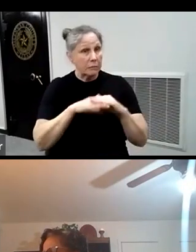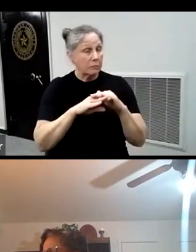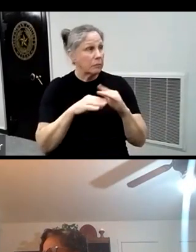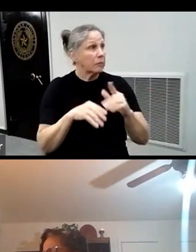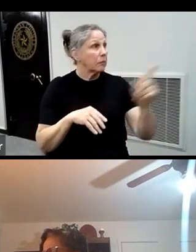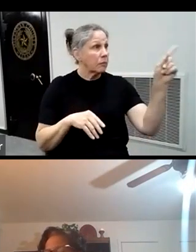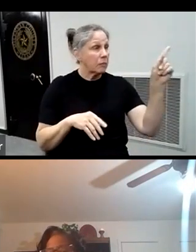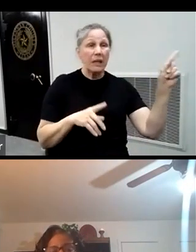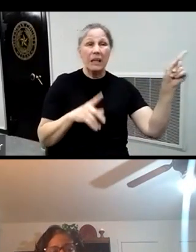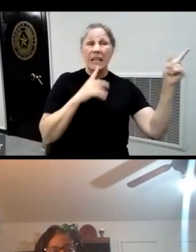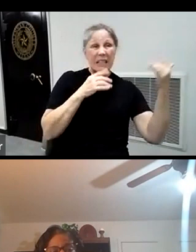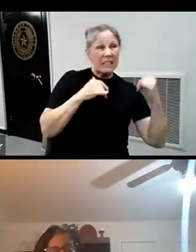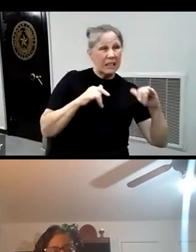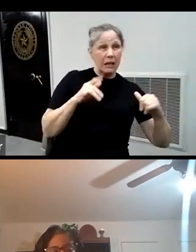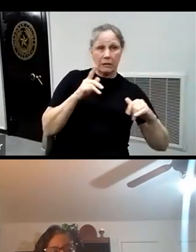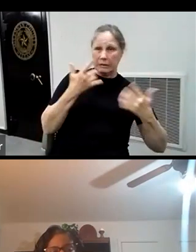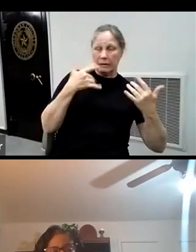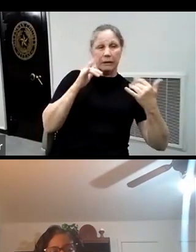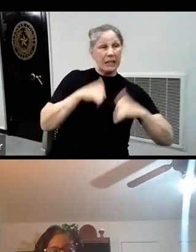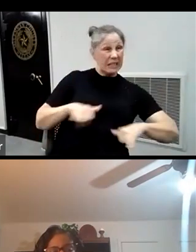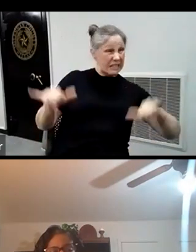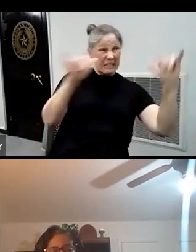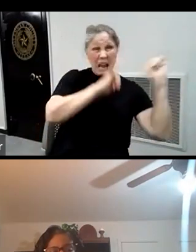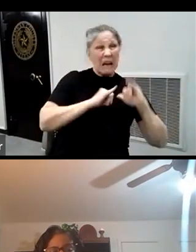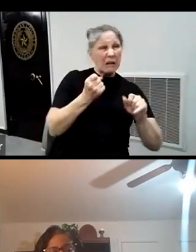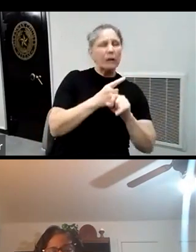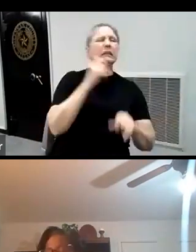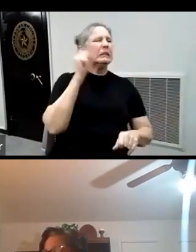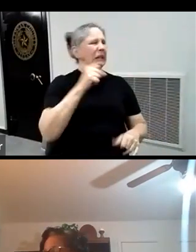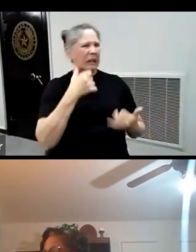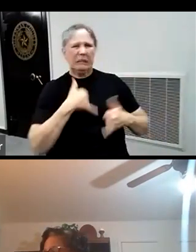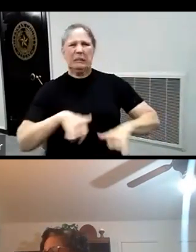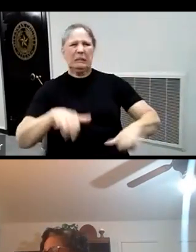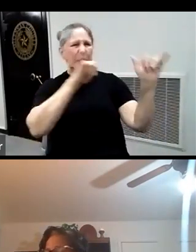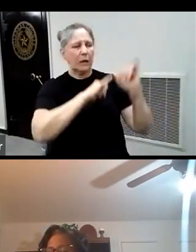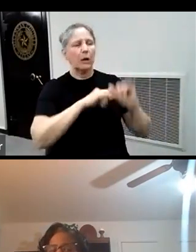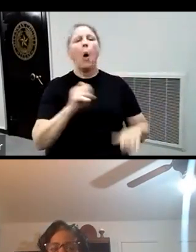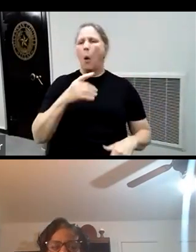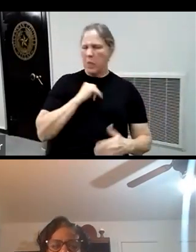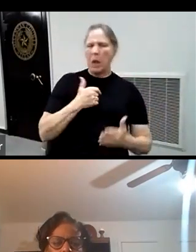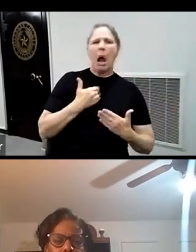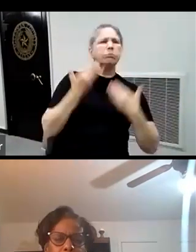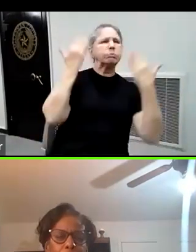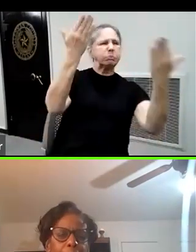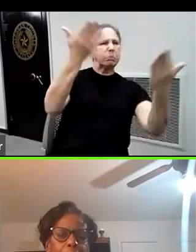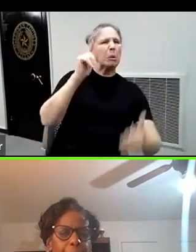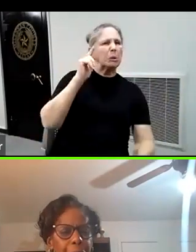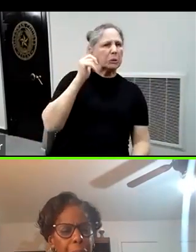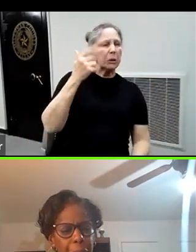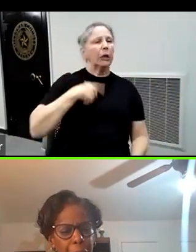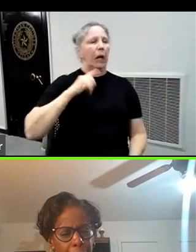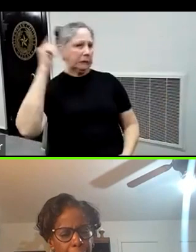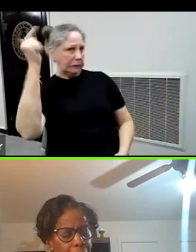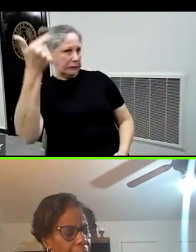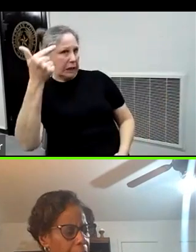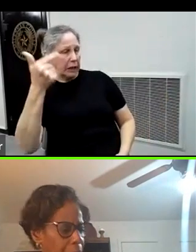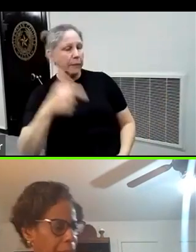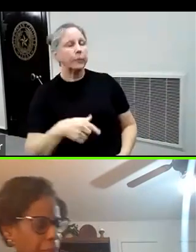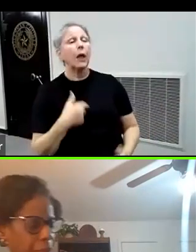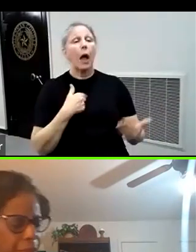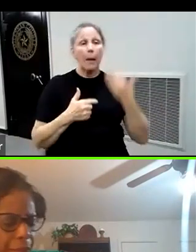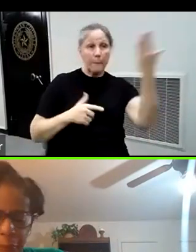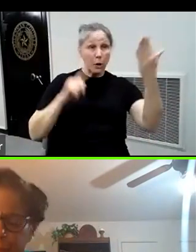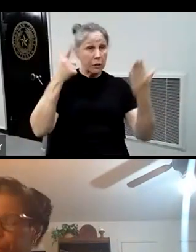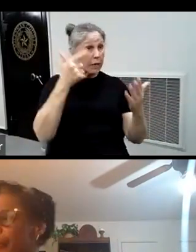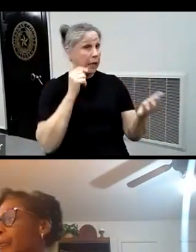It's just standard annual request. Yeah, it's a standard annual. Make a motion to approve. Second. Have a motion and a